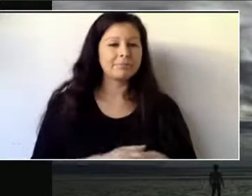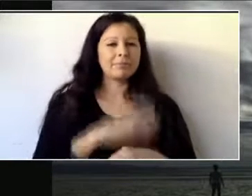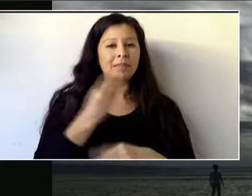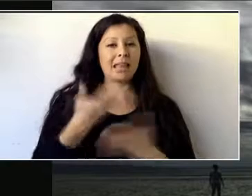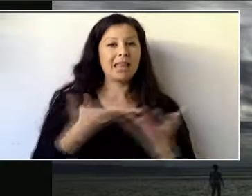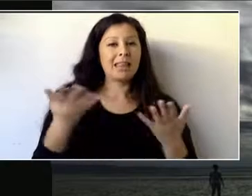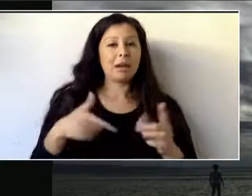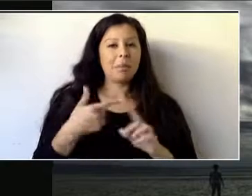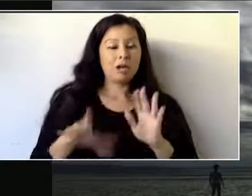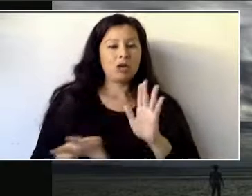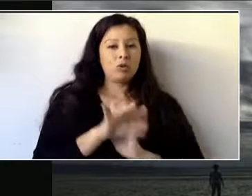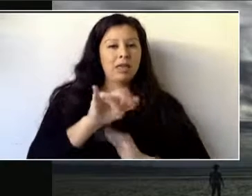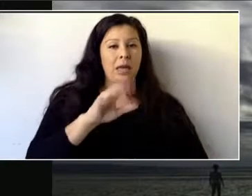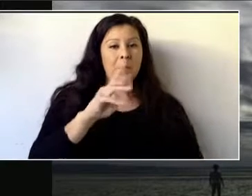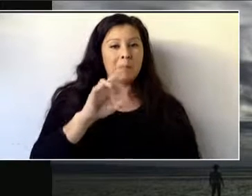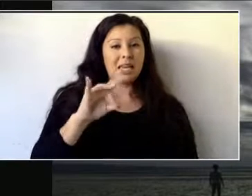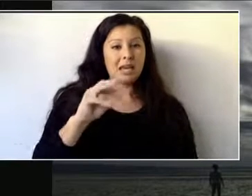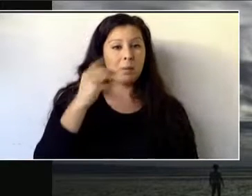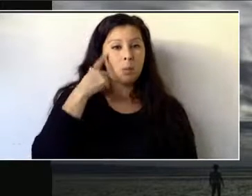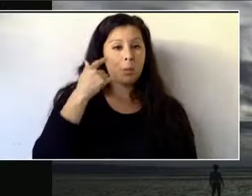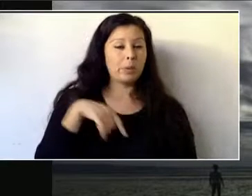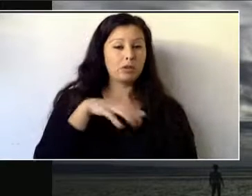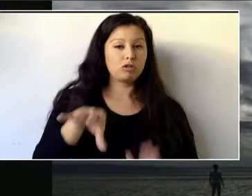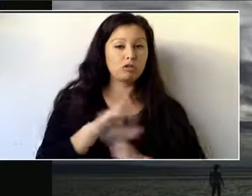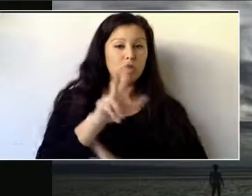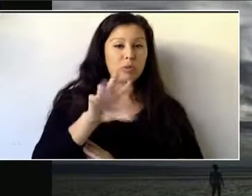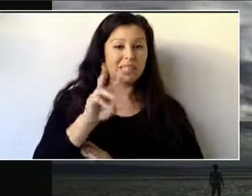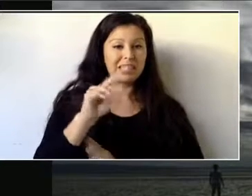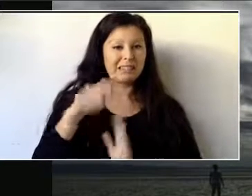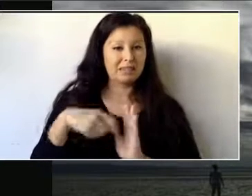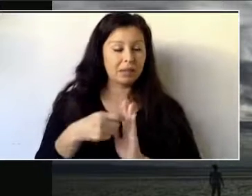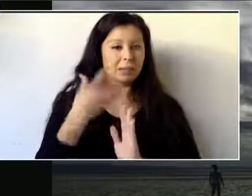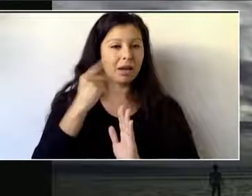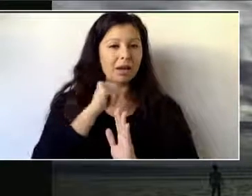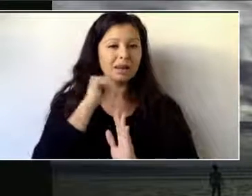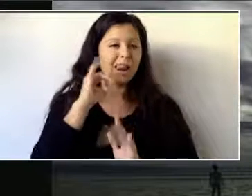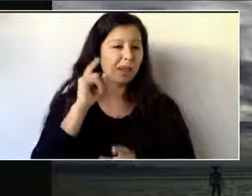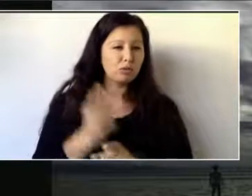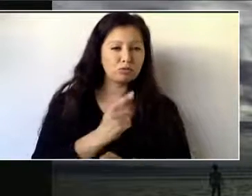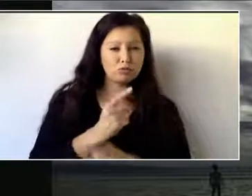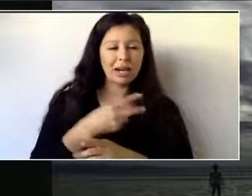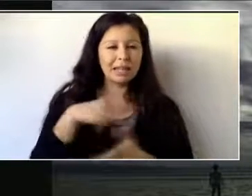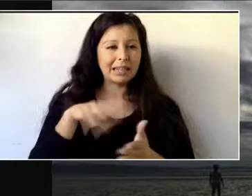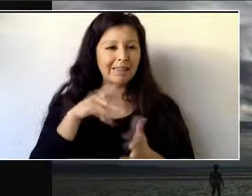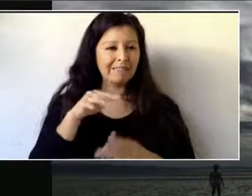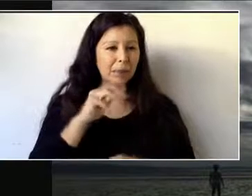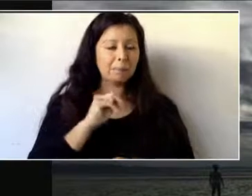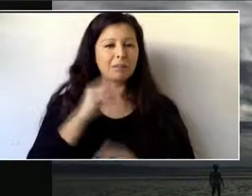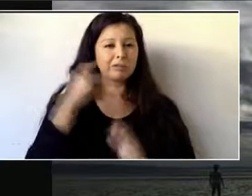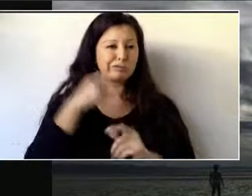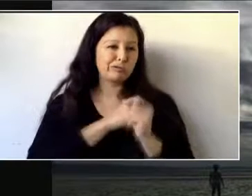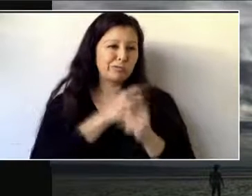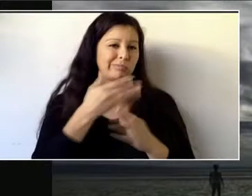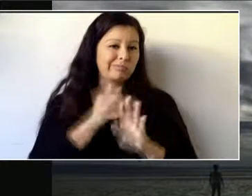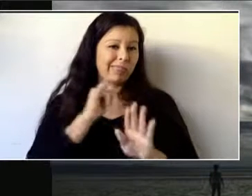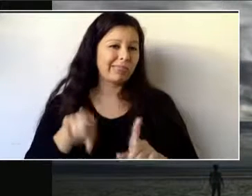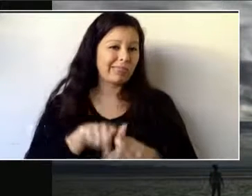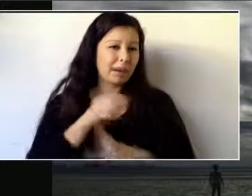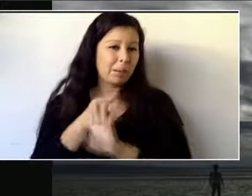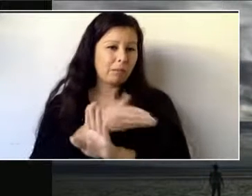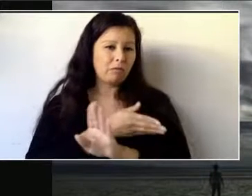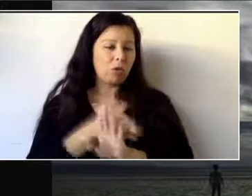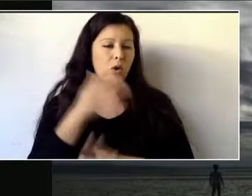thing about choosing the medium, the reason why we're doing 360 film and not just like regular dance film, you know, some